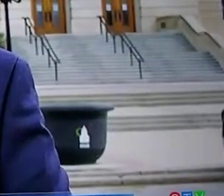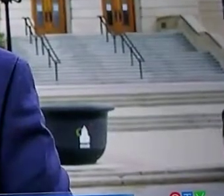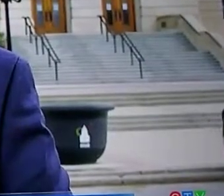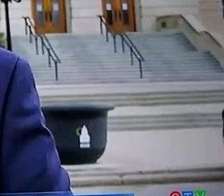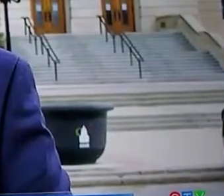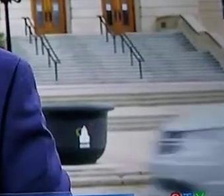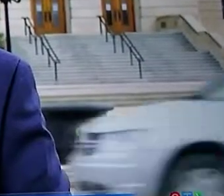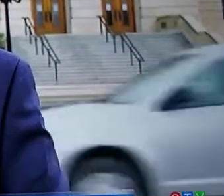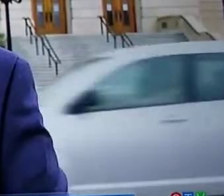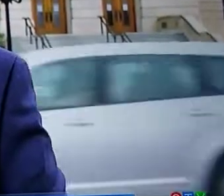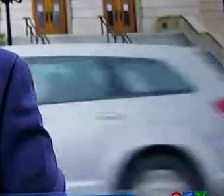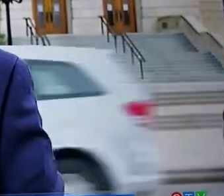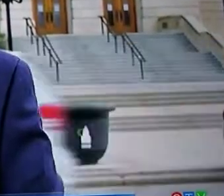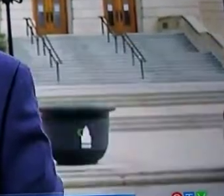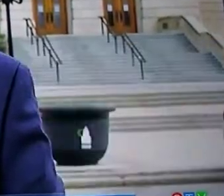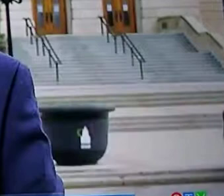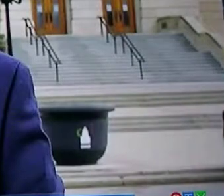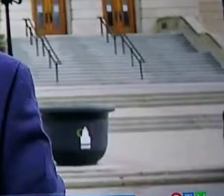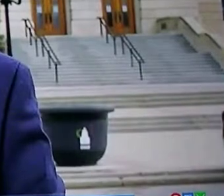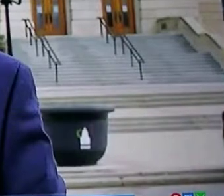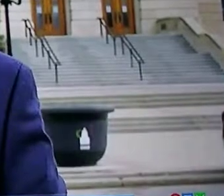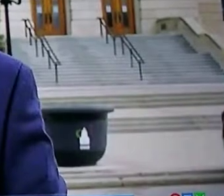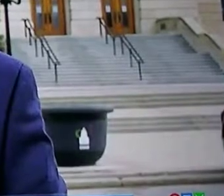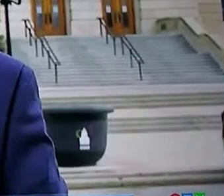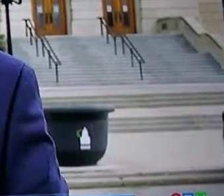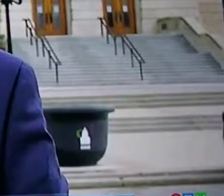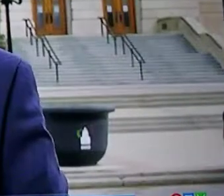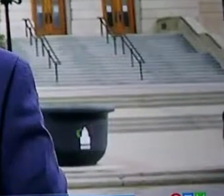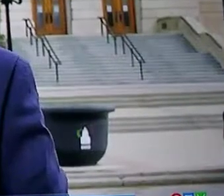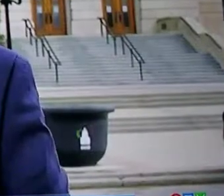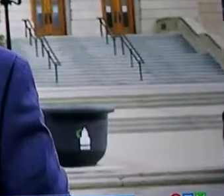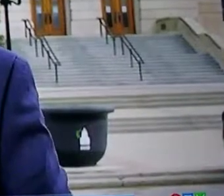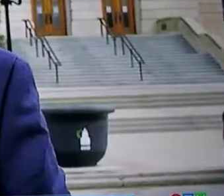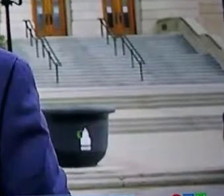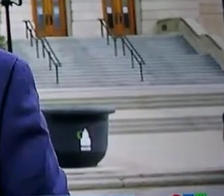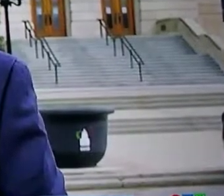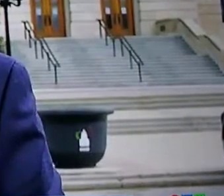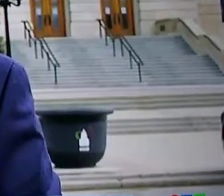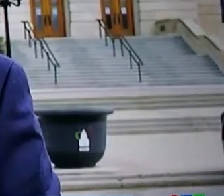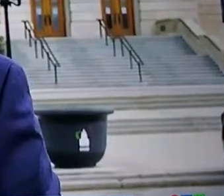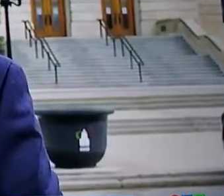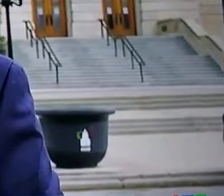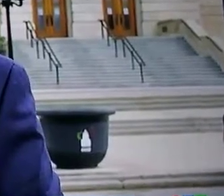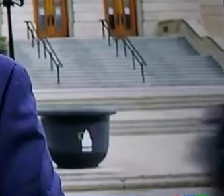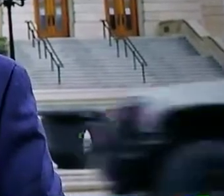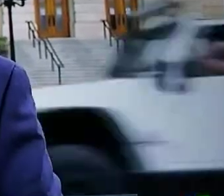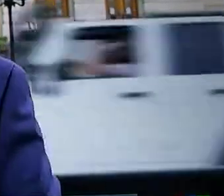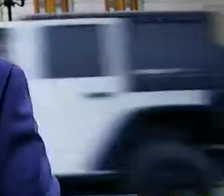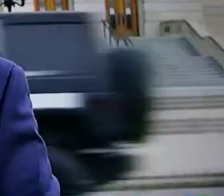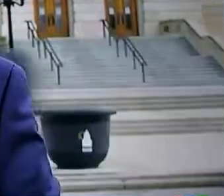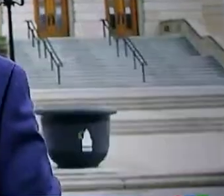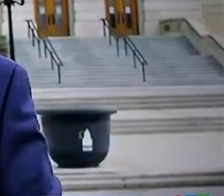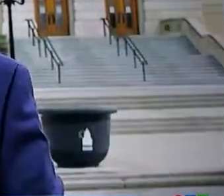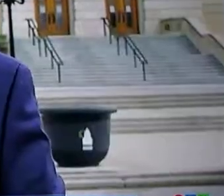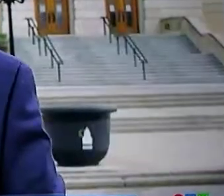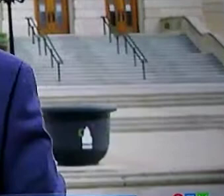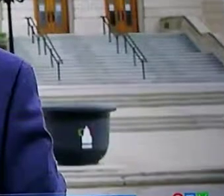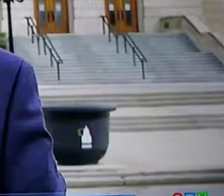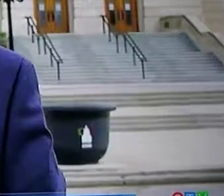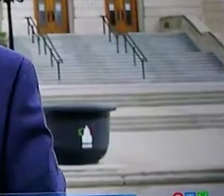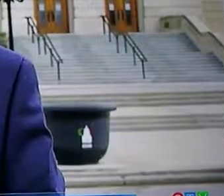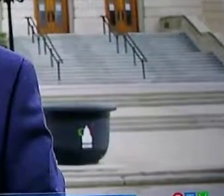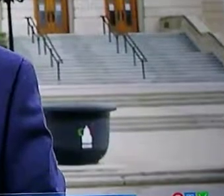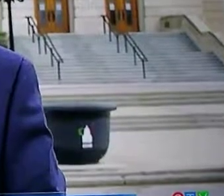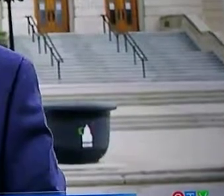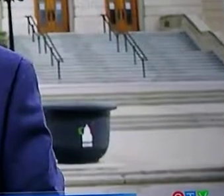for helping their neighbors. He might even single out a few individuals who have gone above and beyond what might be expected in helping their